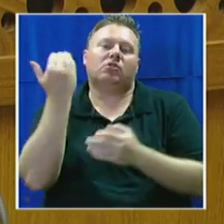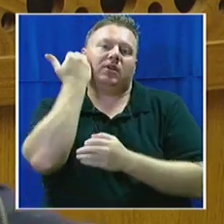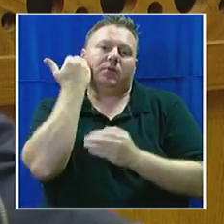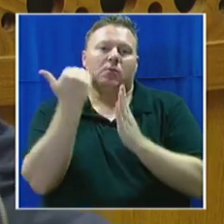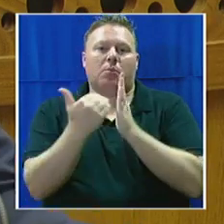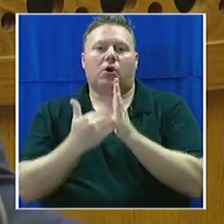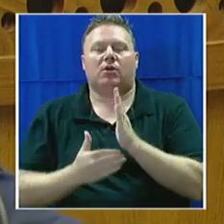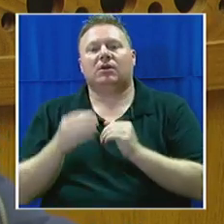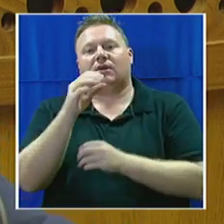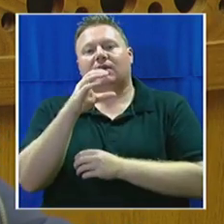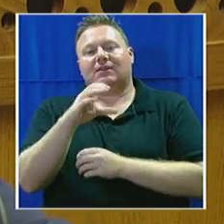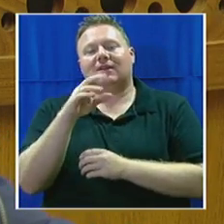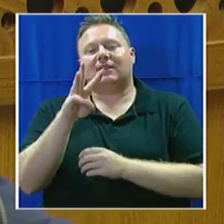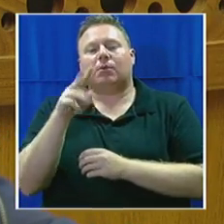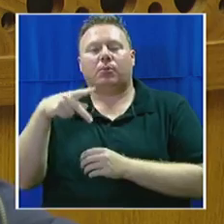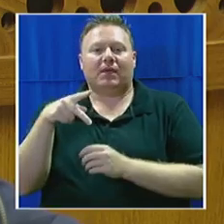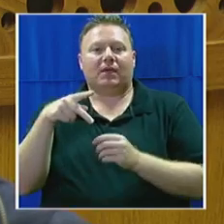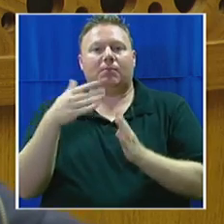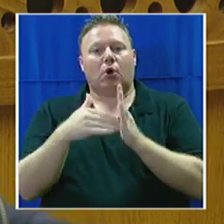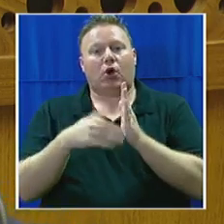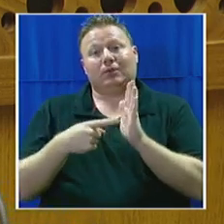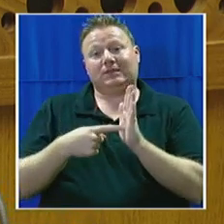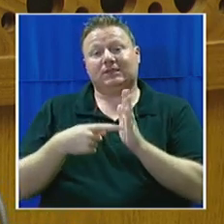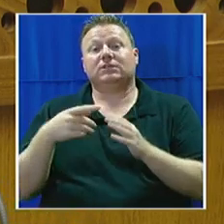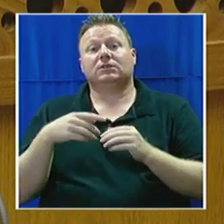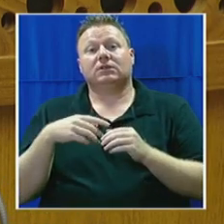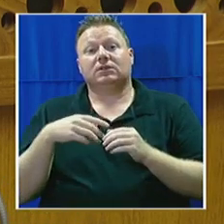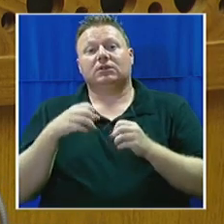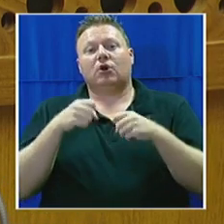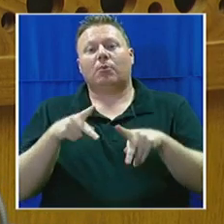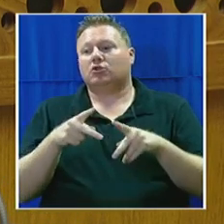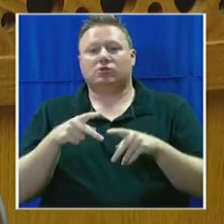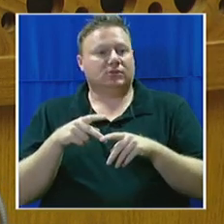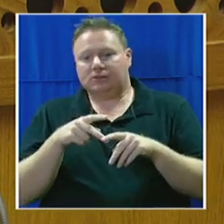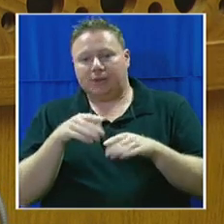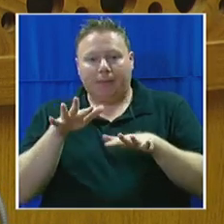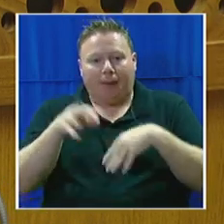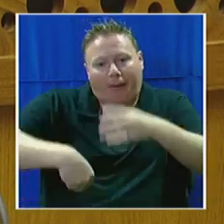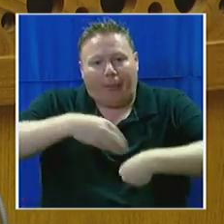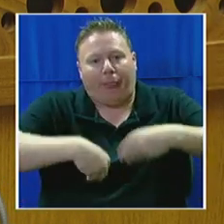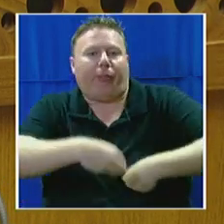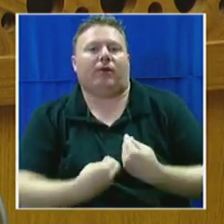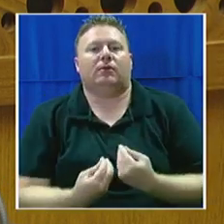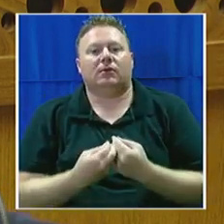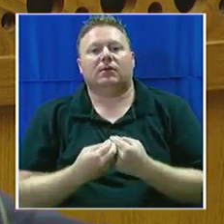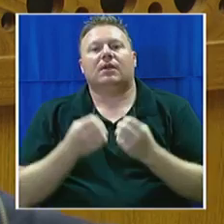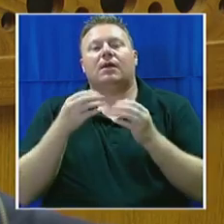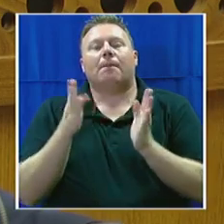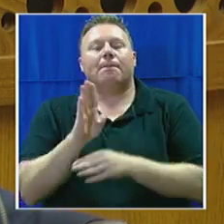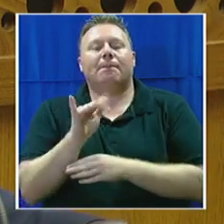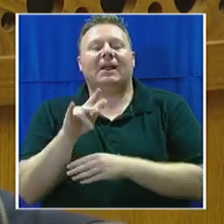the CWP program has also created an opportunity for vultures to feed. Billions of rands have been siphoned off